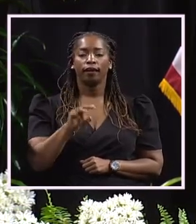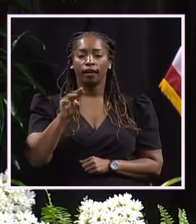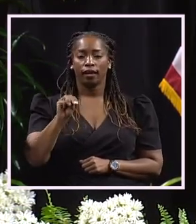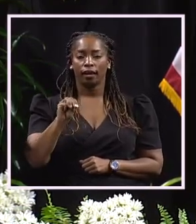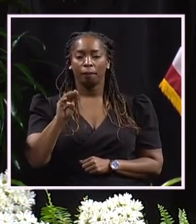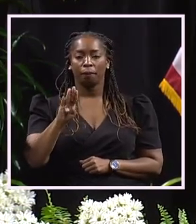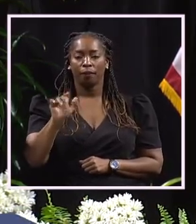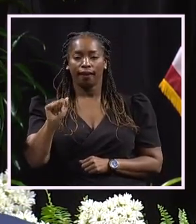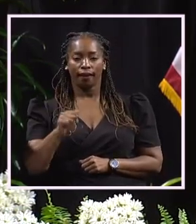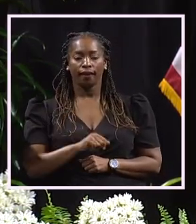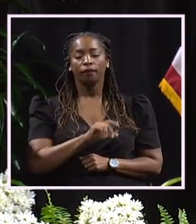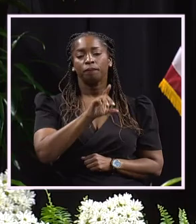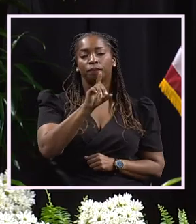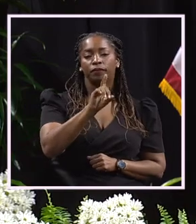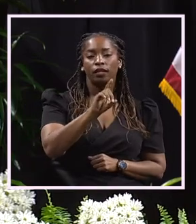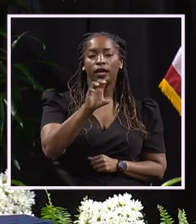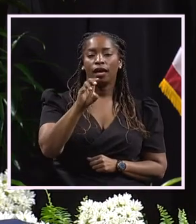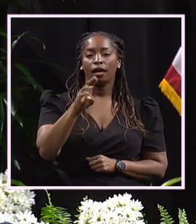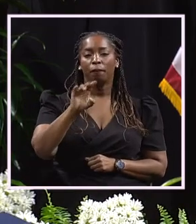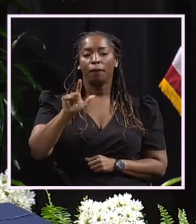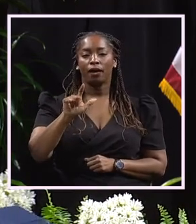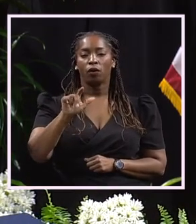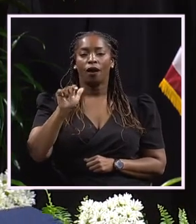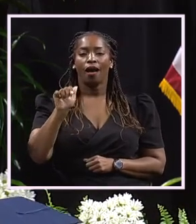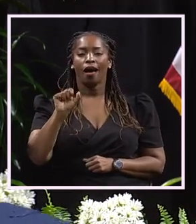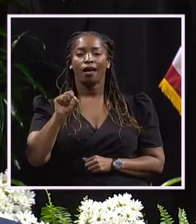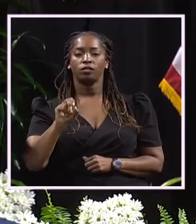Dylan Emmanuel Hasu.